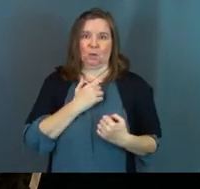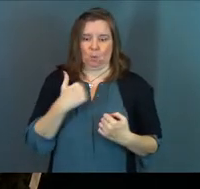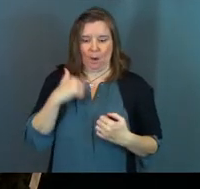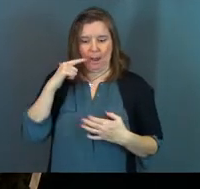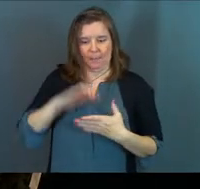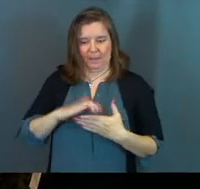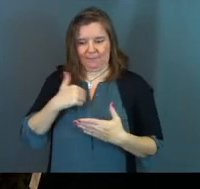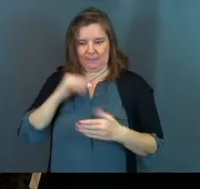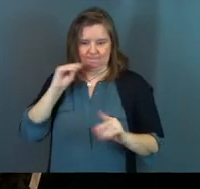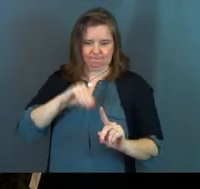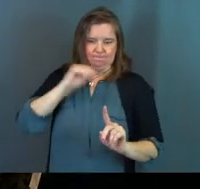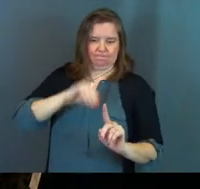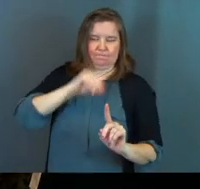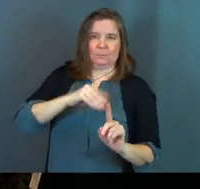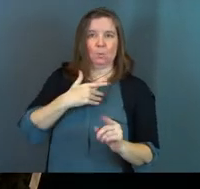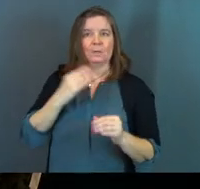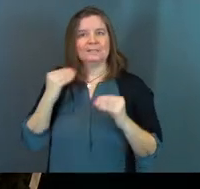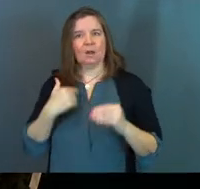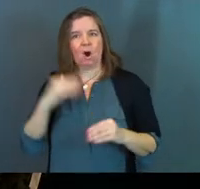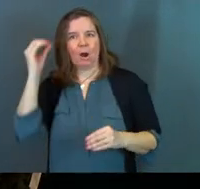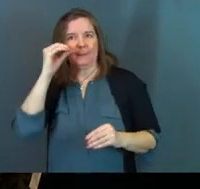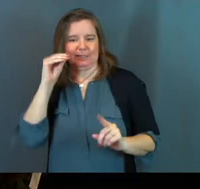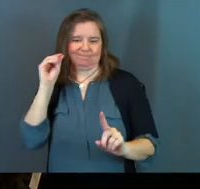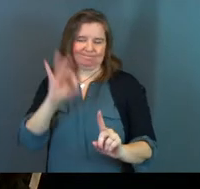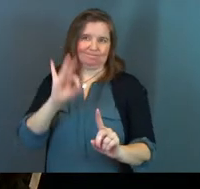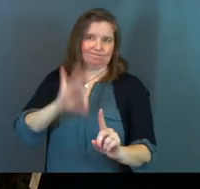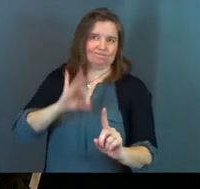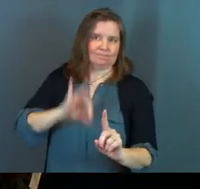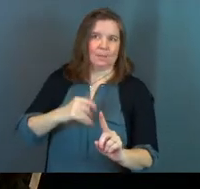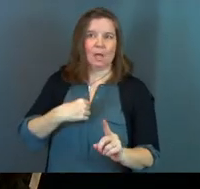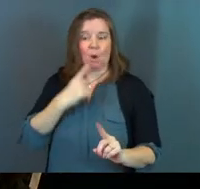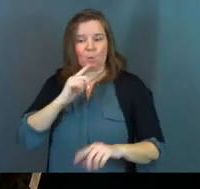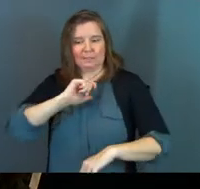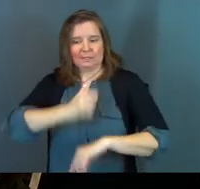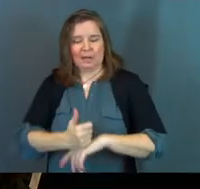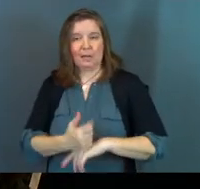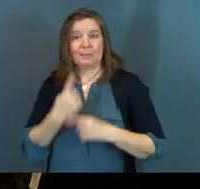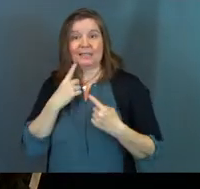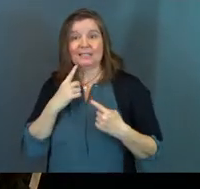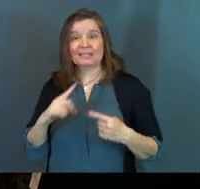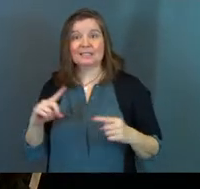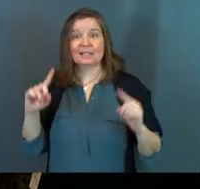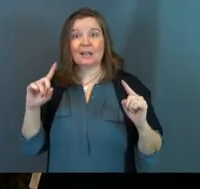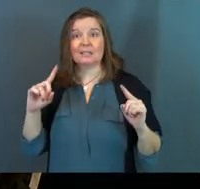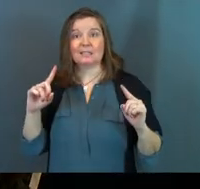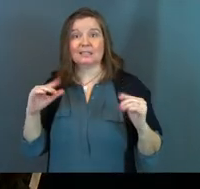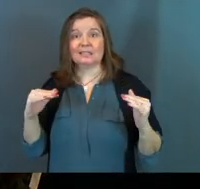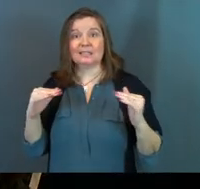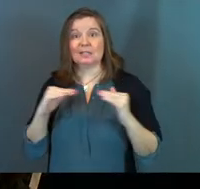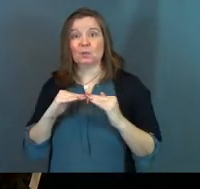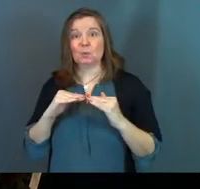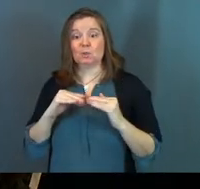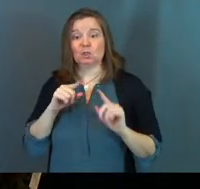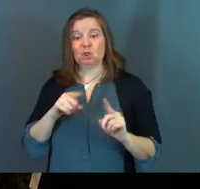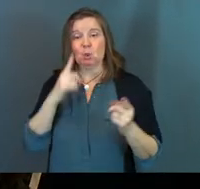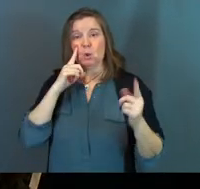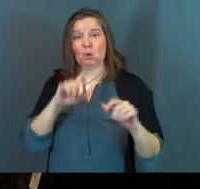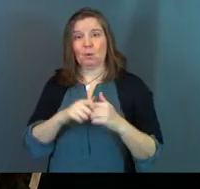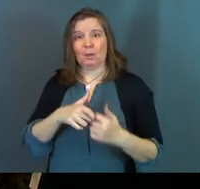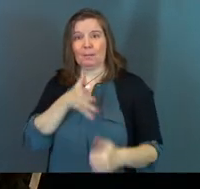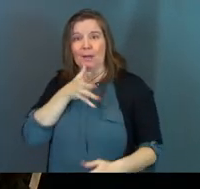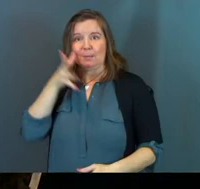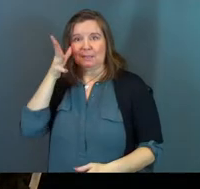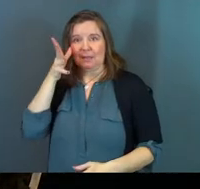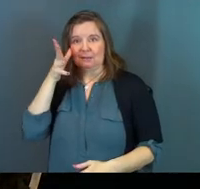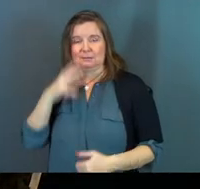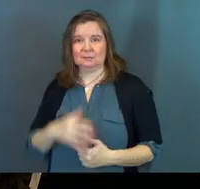are. We're teaching them what our opinions are. And we're setting up a success equals you agree with mom